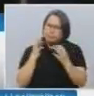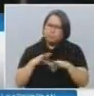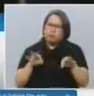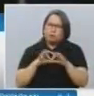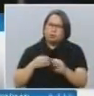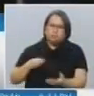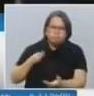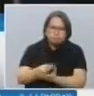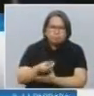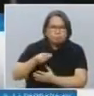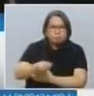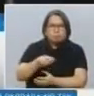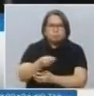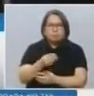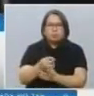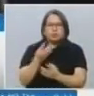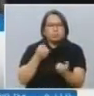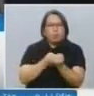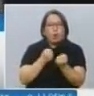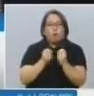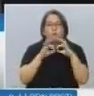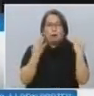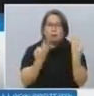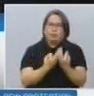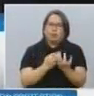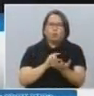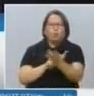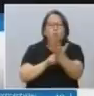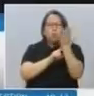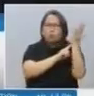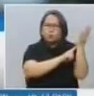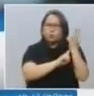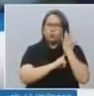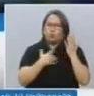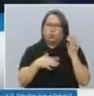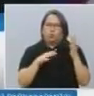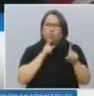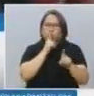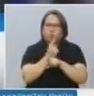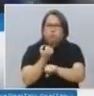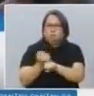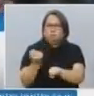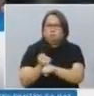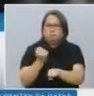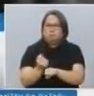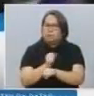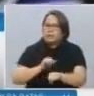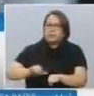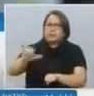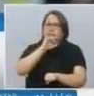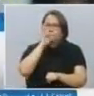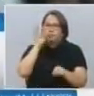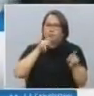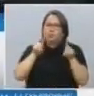families. You epitomize the innate resilience of the nation. You have shown your willingness